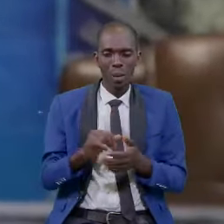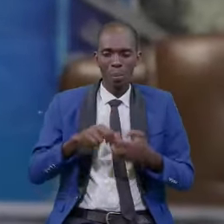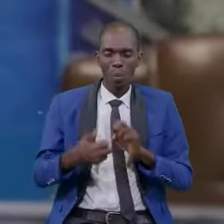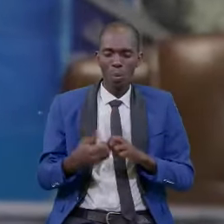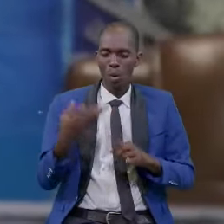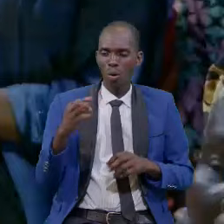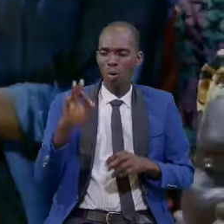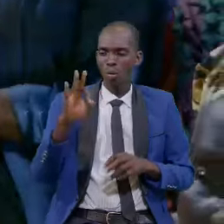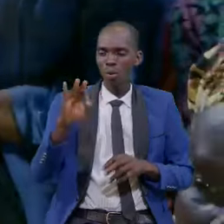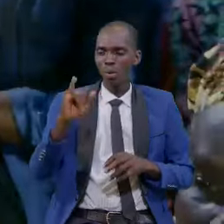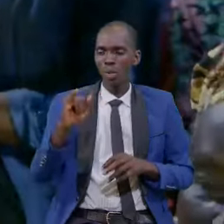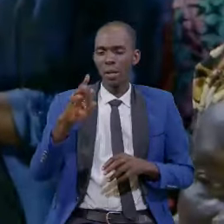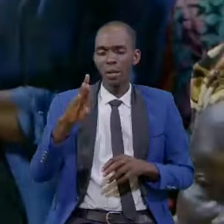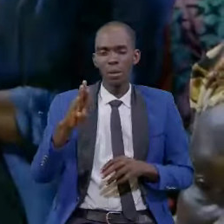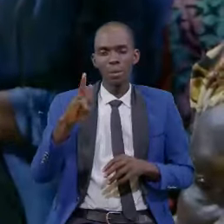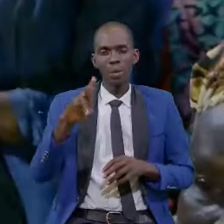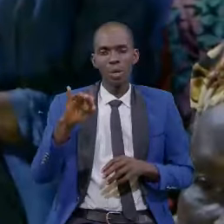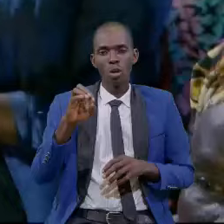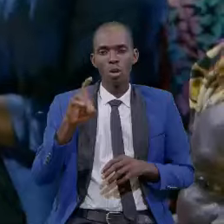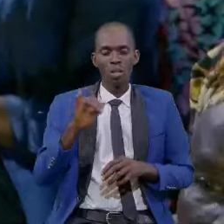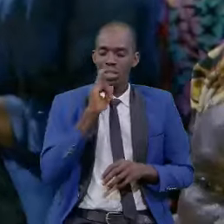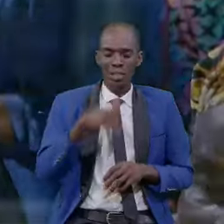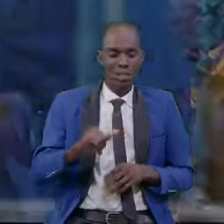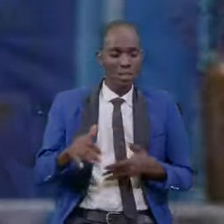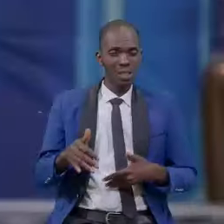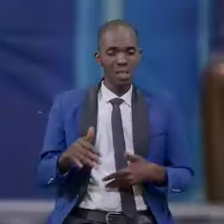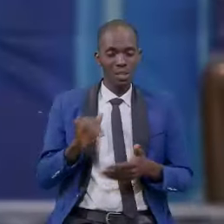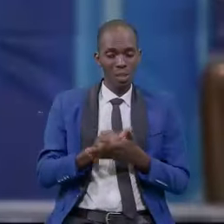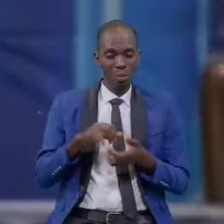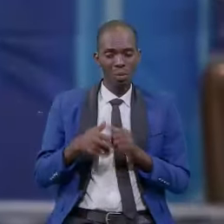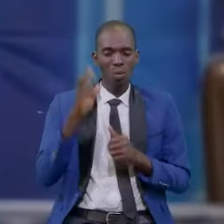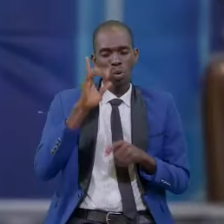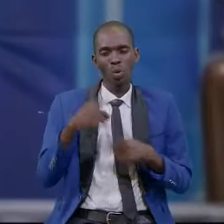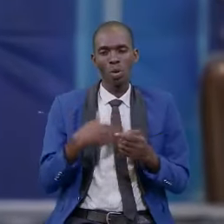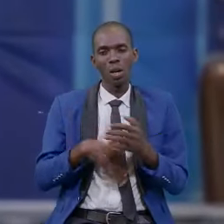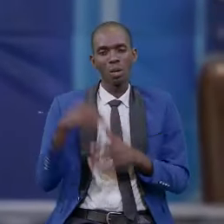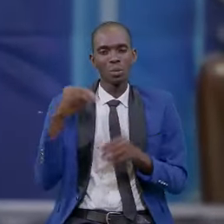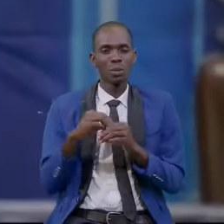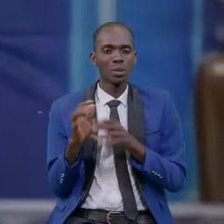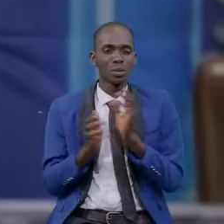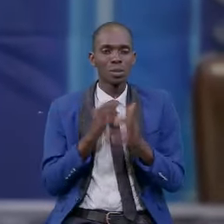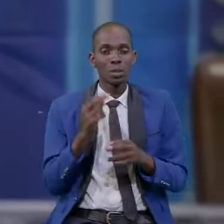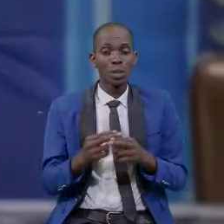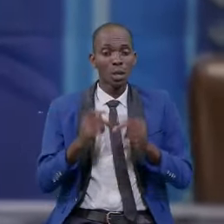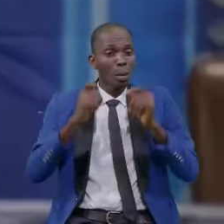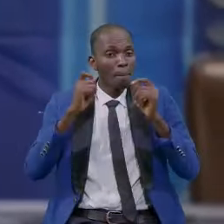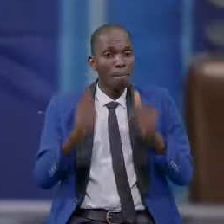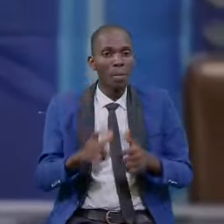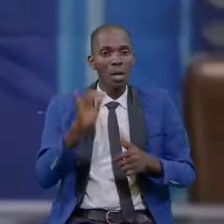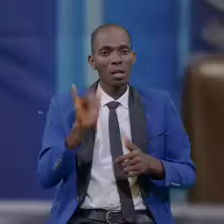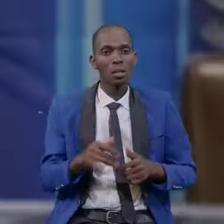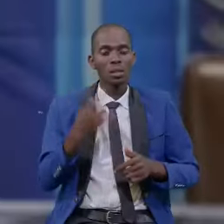go away. It says straightway, the fountain of her blood